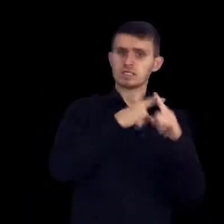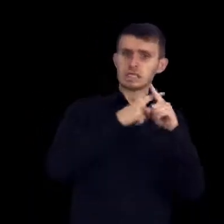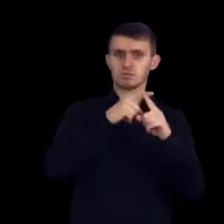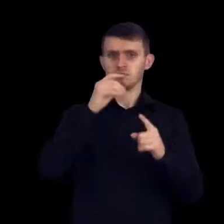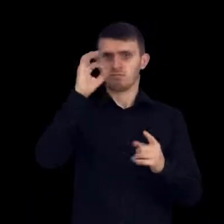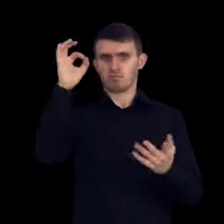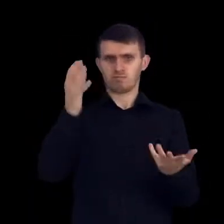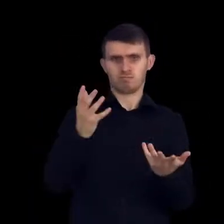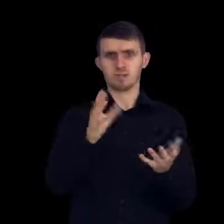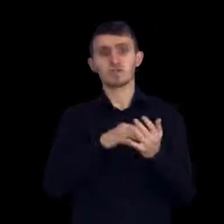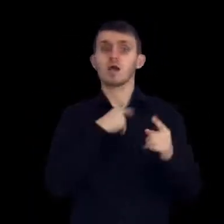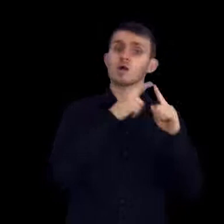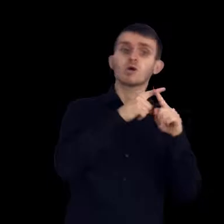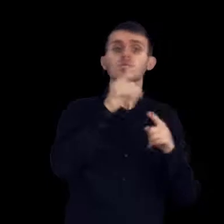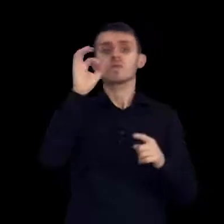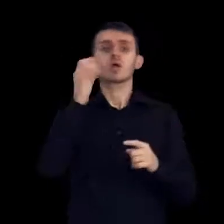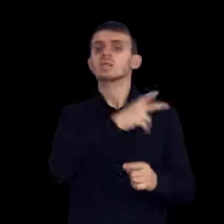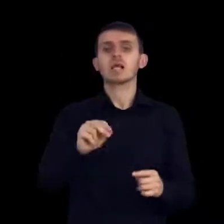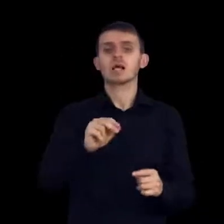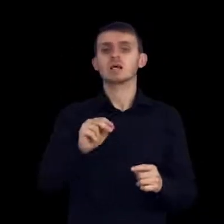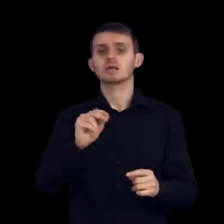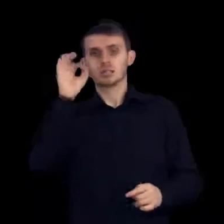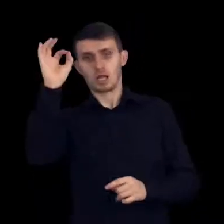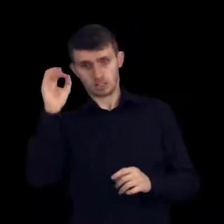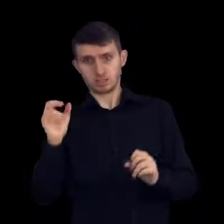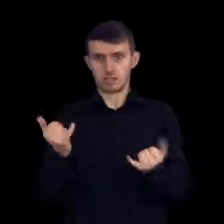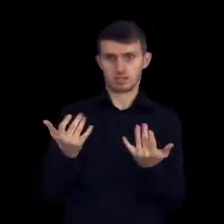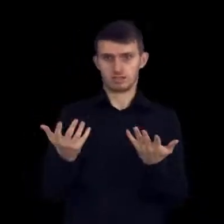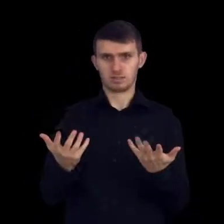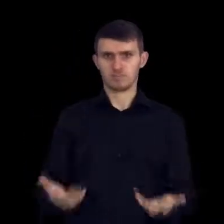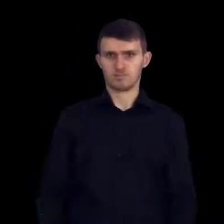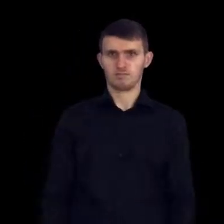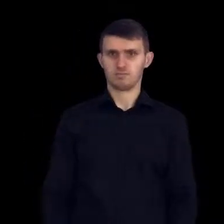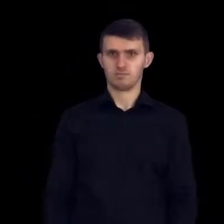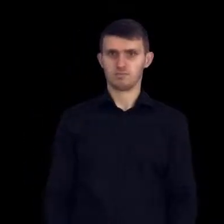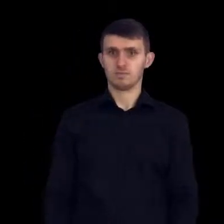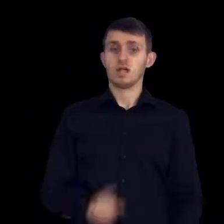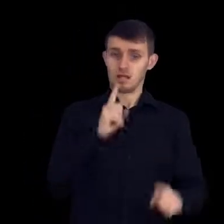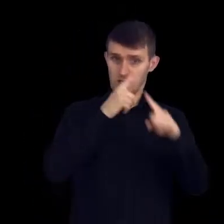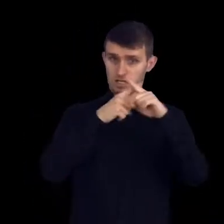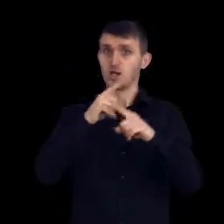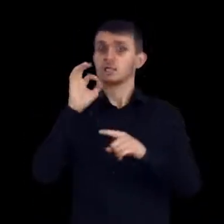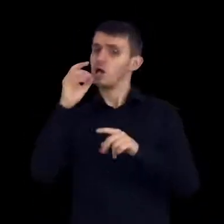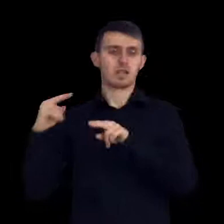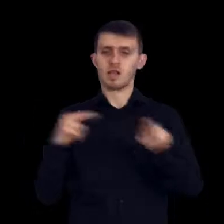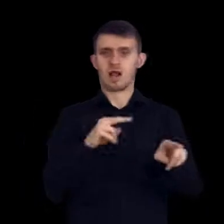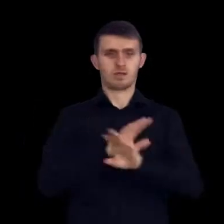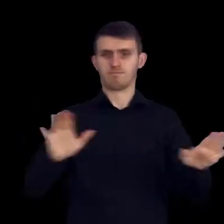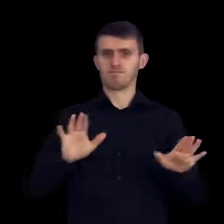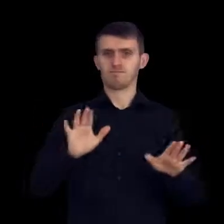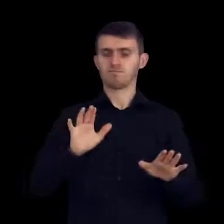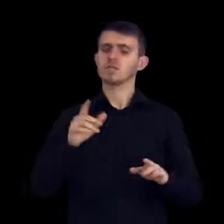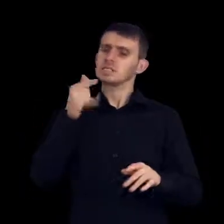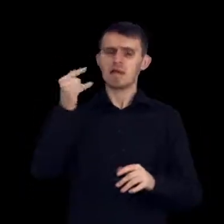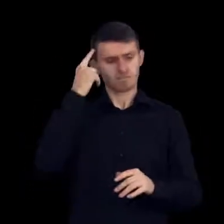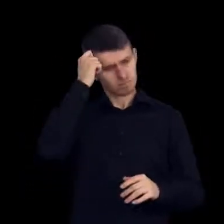tell you x to the zeroth power is equal to what? And I tell you that x is not equal to 0. What is x to the